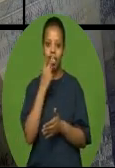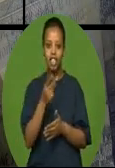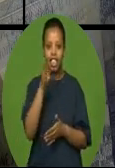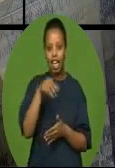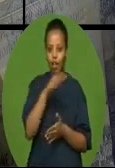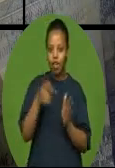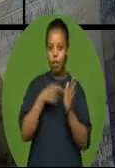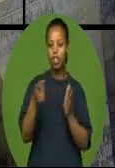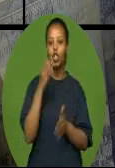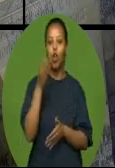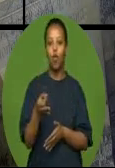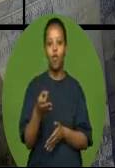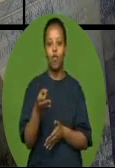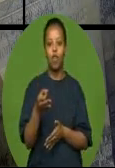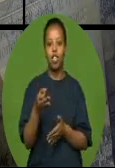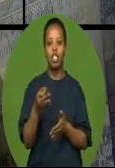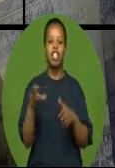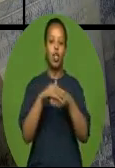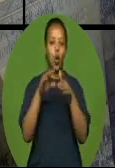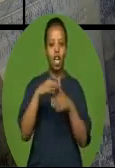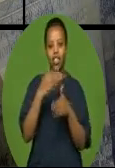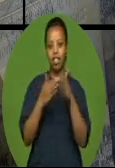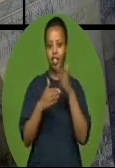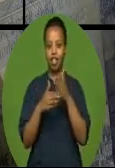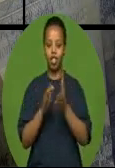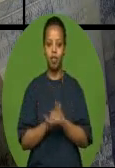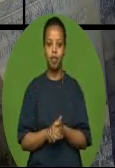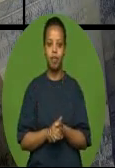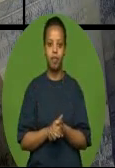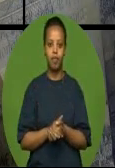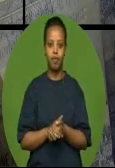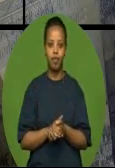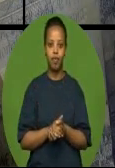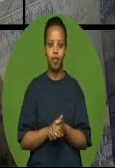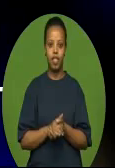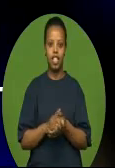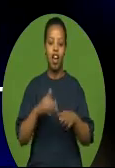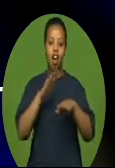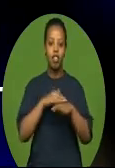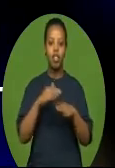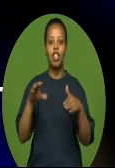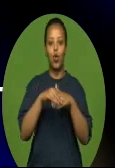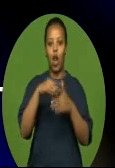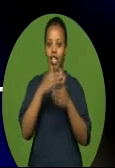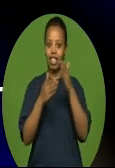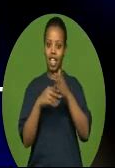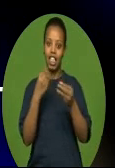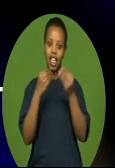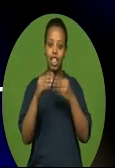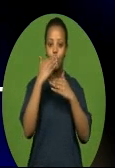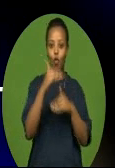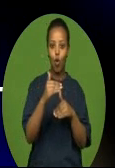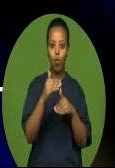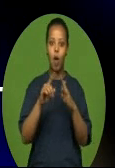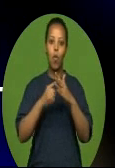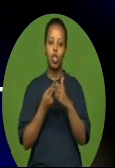Students, let's see the graphical representation of the introduction stage. At introduction stage,